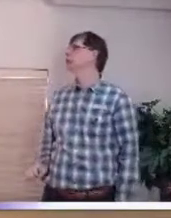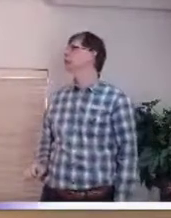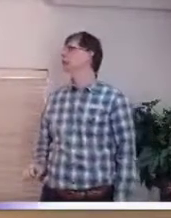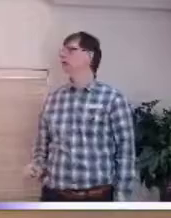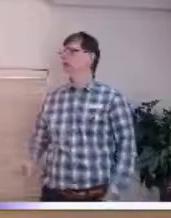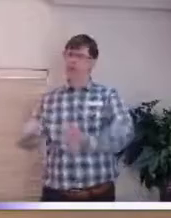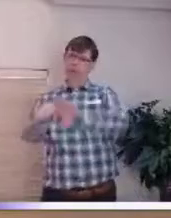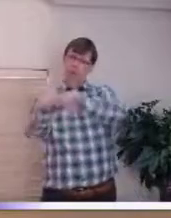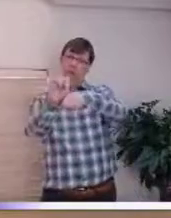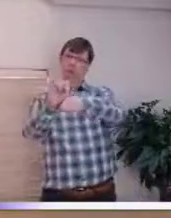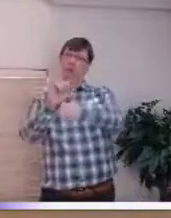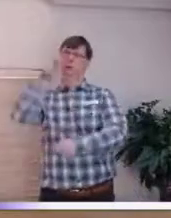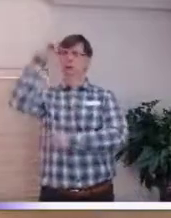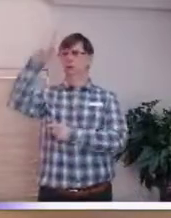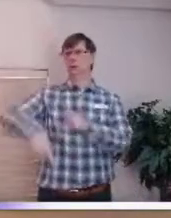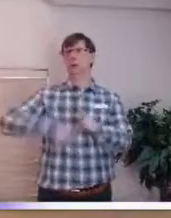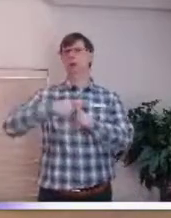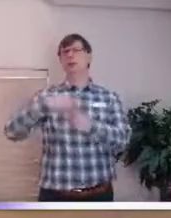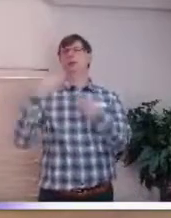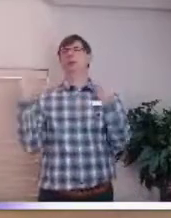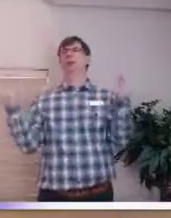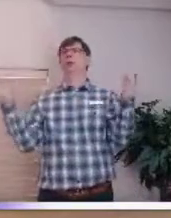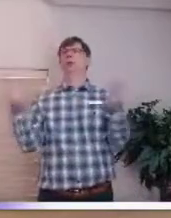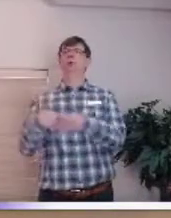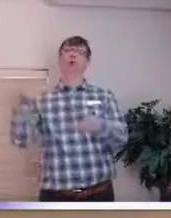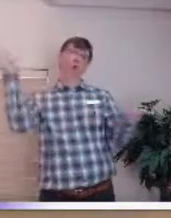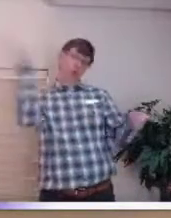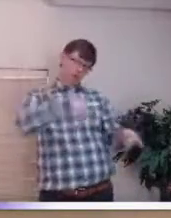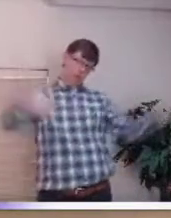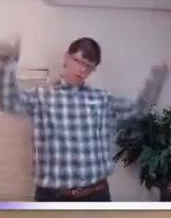So how many of you in here